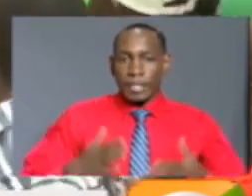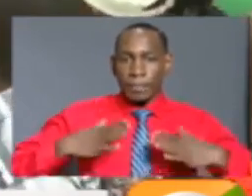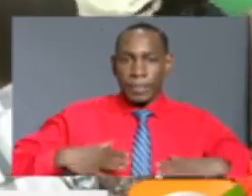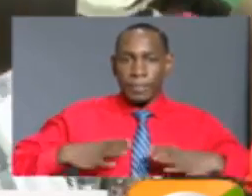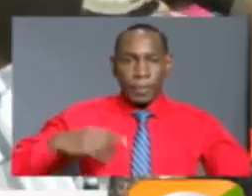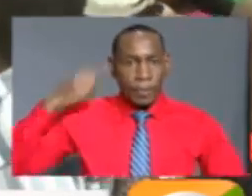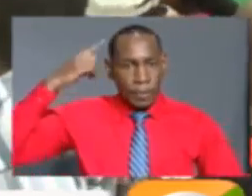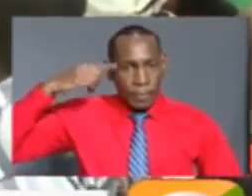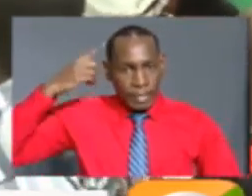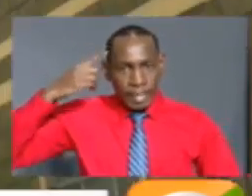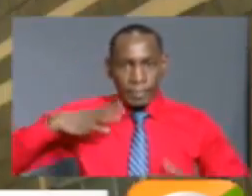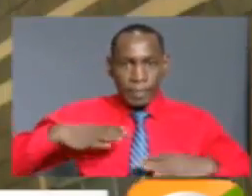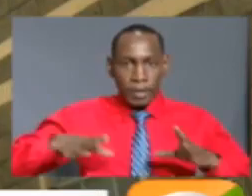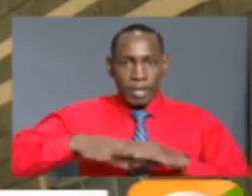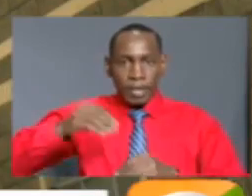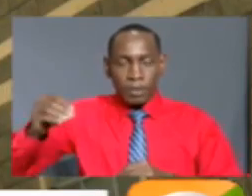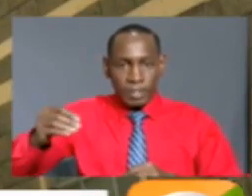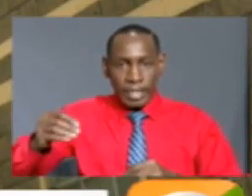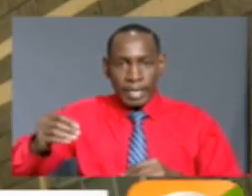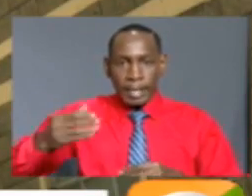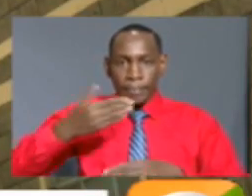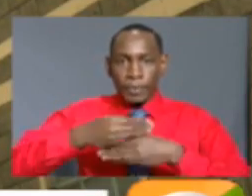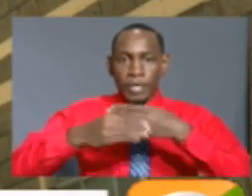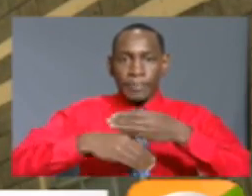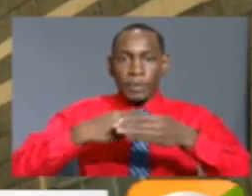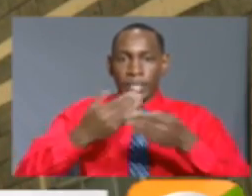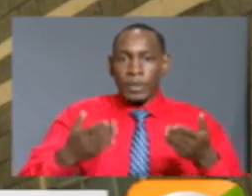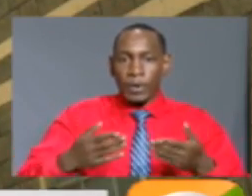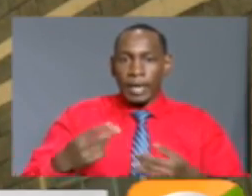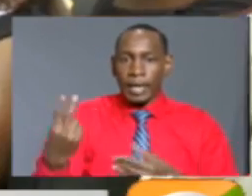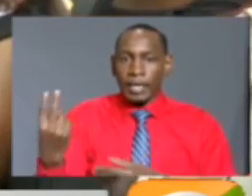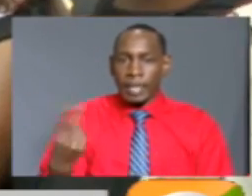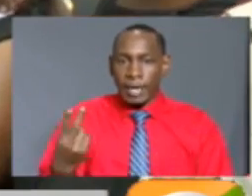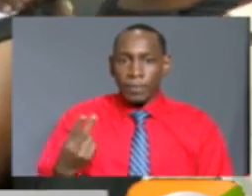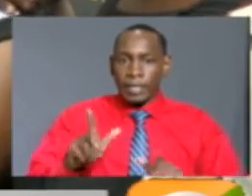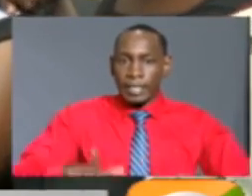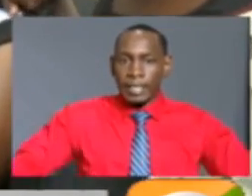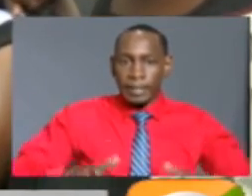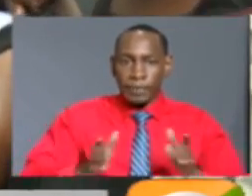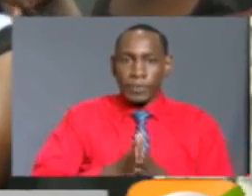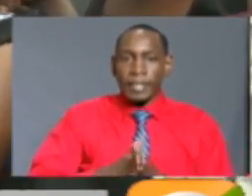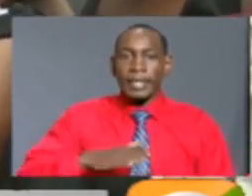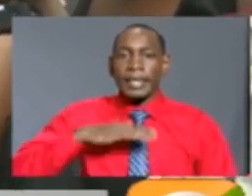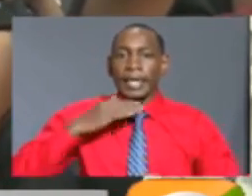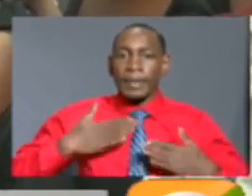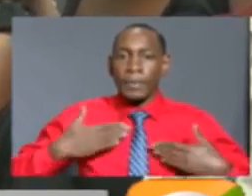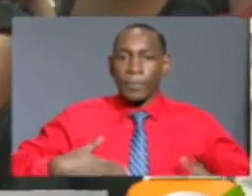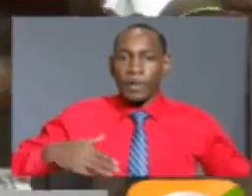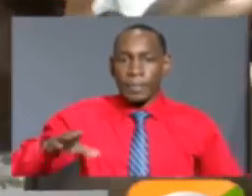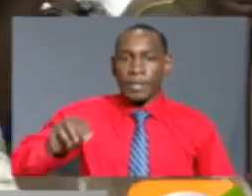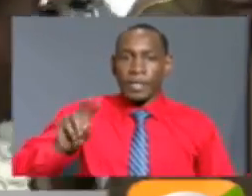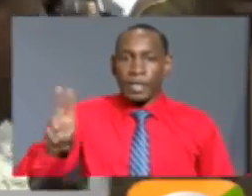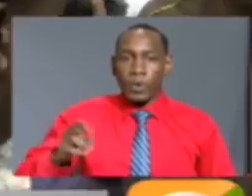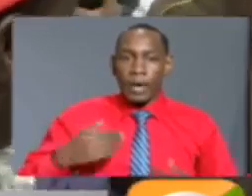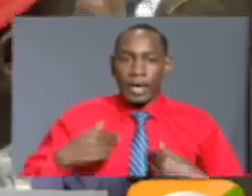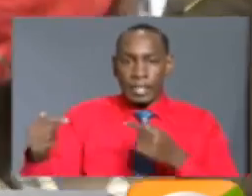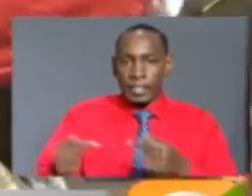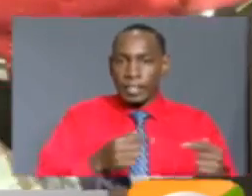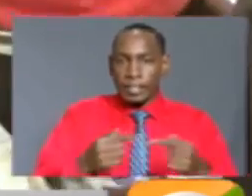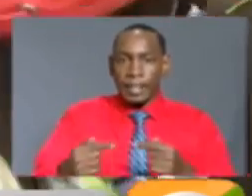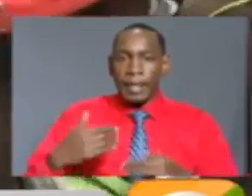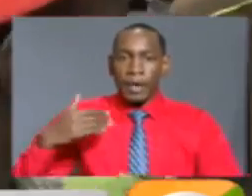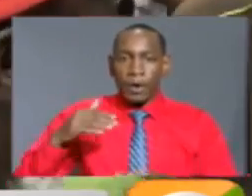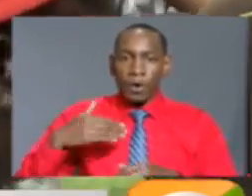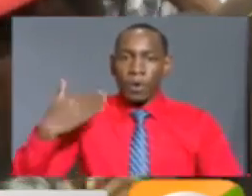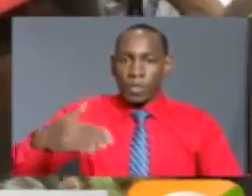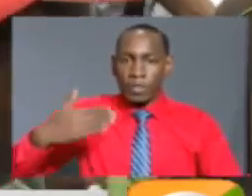Residents of Mathare outside the flat where the couple resided and where their lifeless bodies were discovered. The residents say the two have had disagreements several